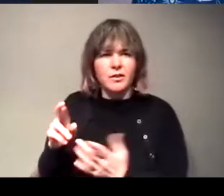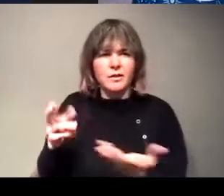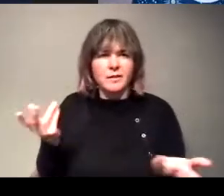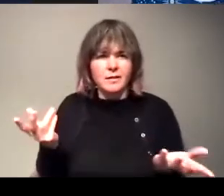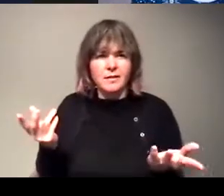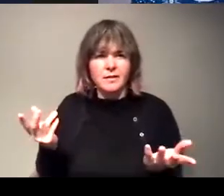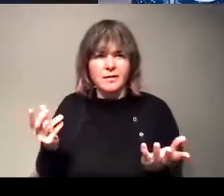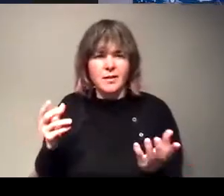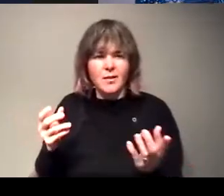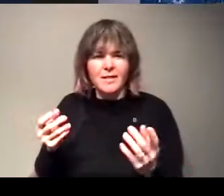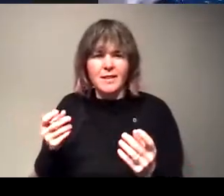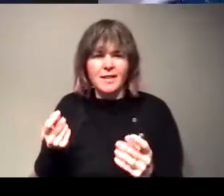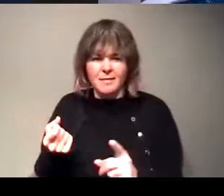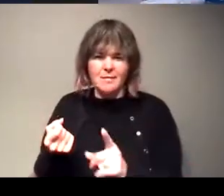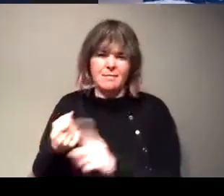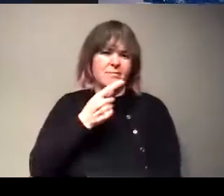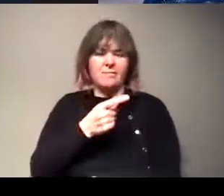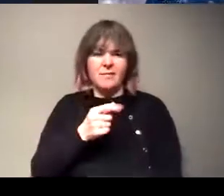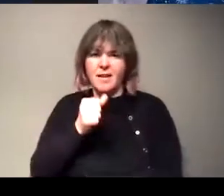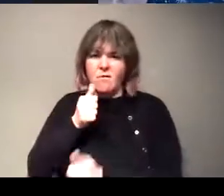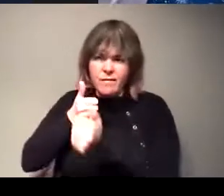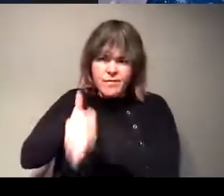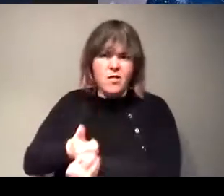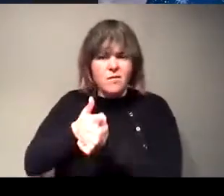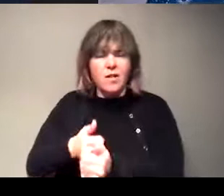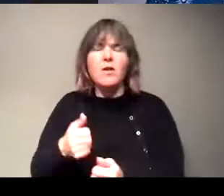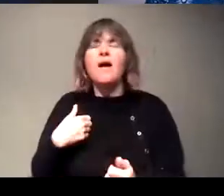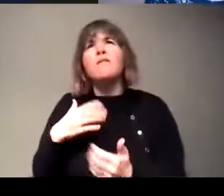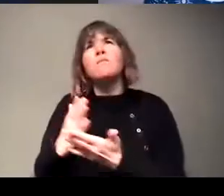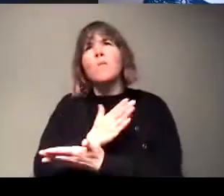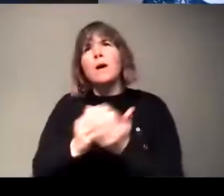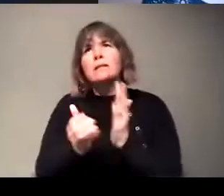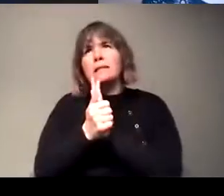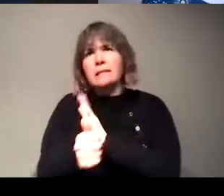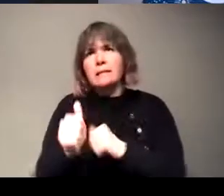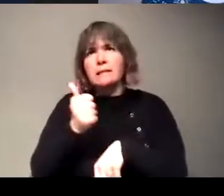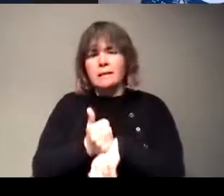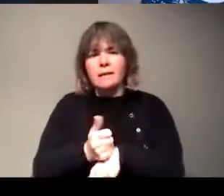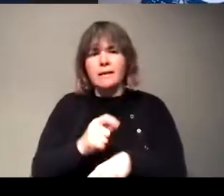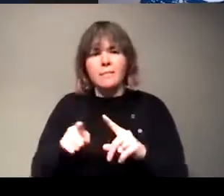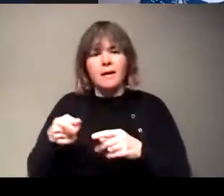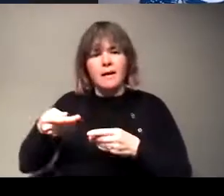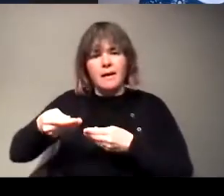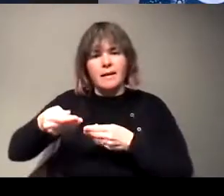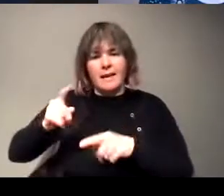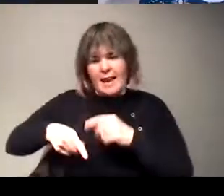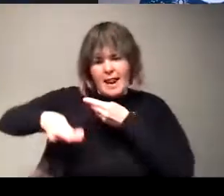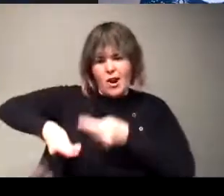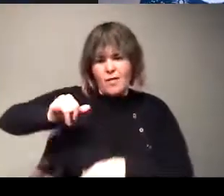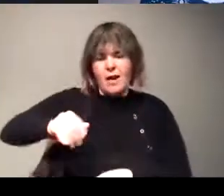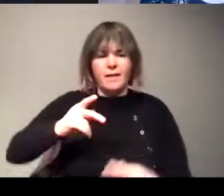to me. I just meant he's got a wide skill set, but like the skill set isn't heritable. He's got like the physical